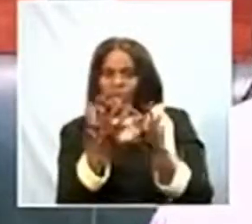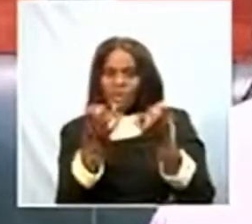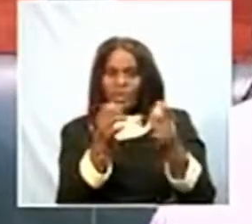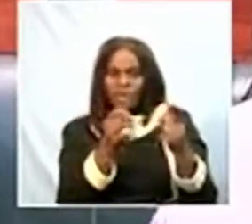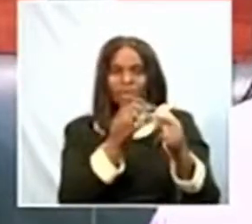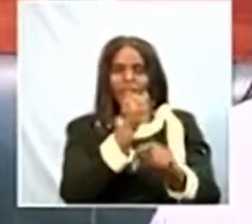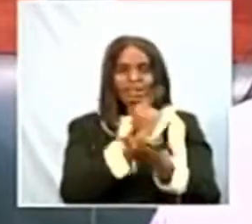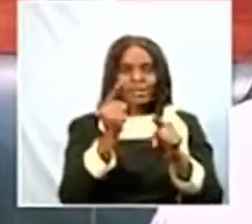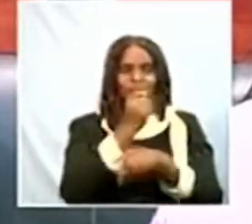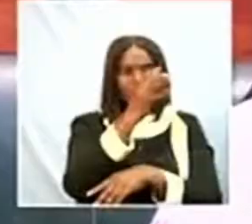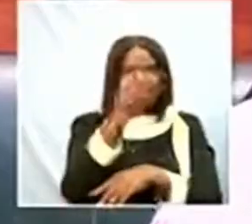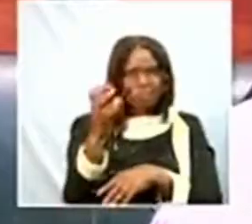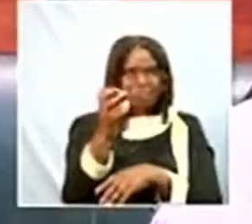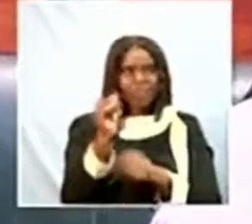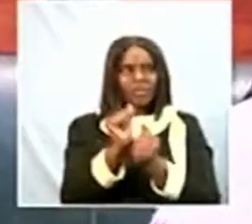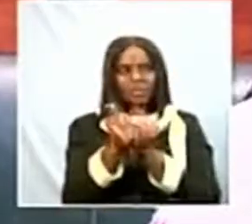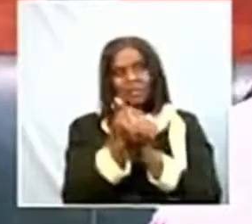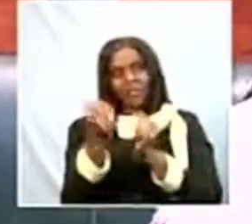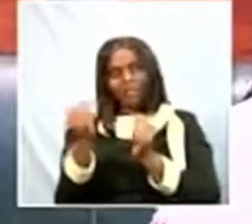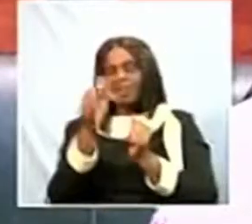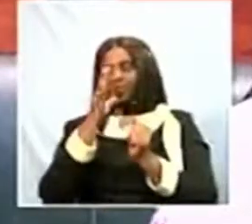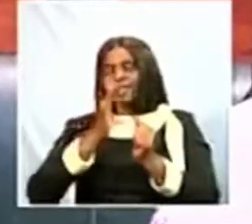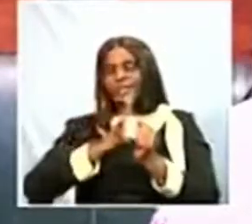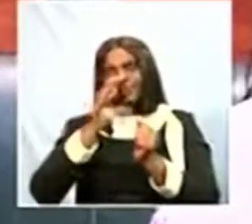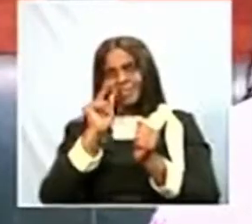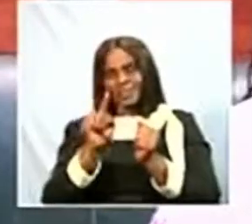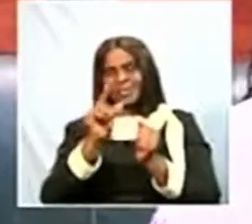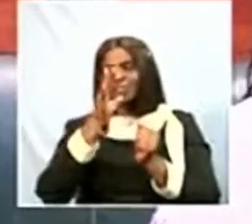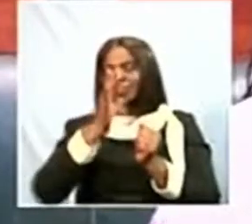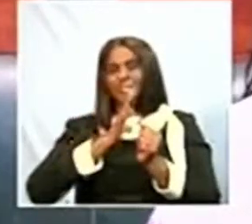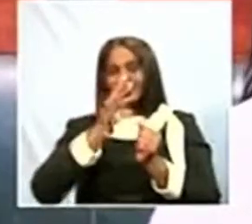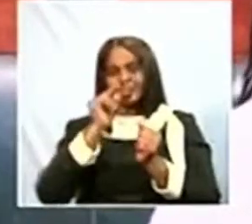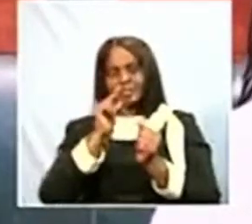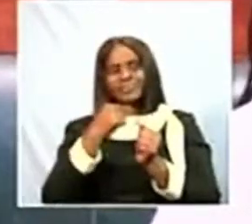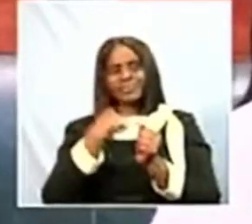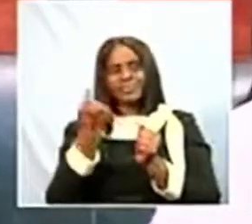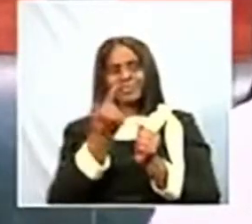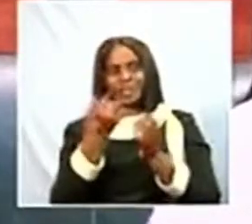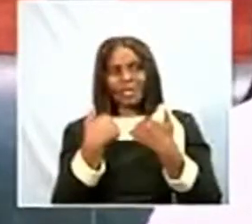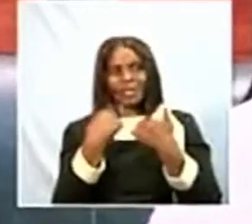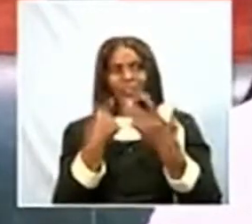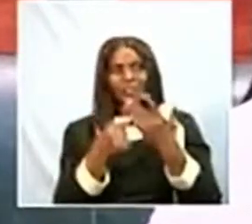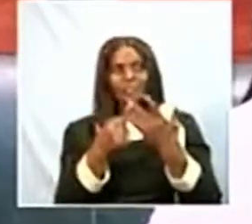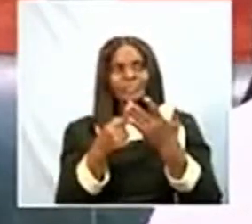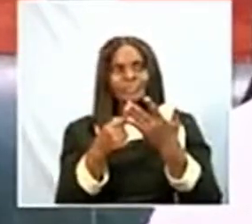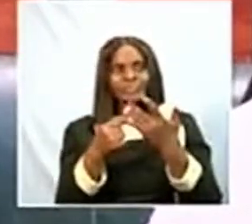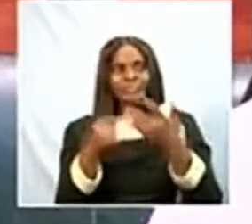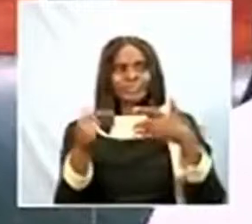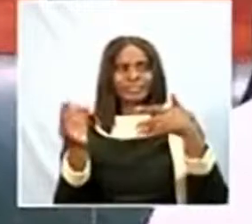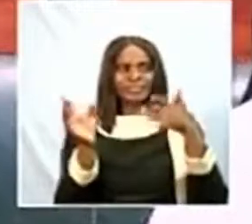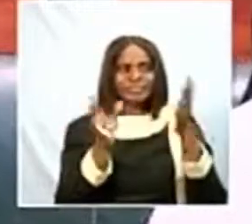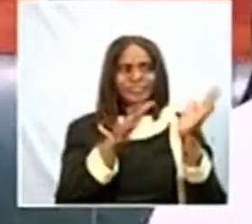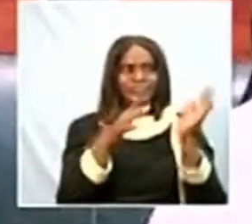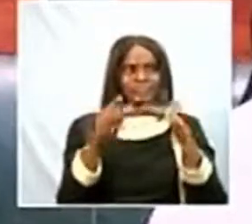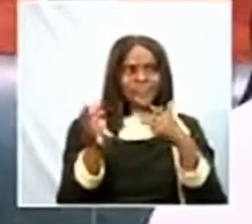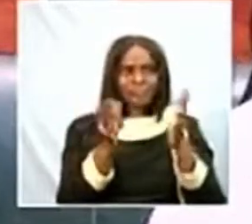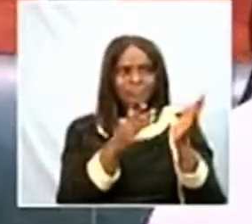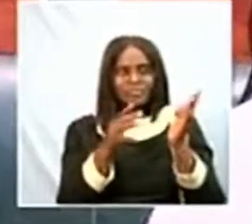deciduous forests, and many more forests, Madam Speaker. Madam Speaker, additionally, there are woodlands like Miyombo,